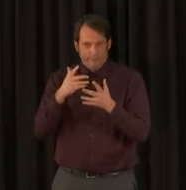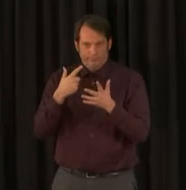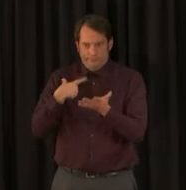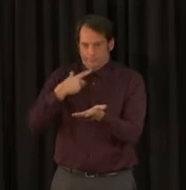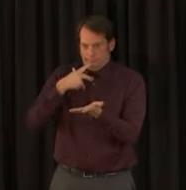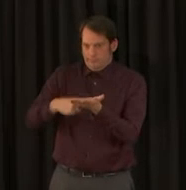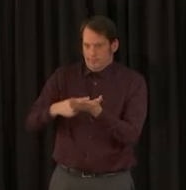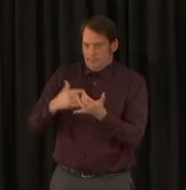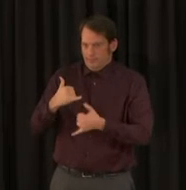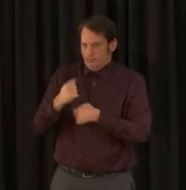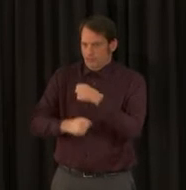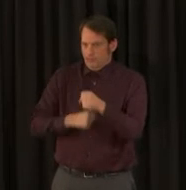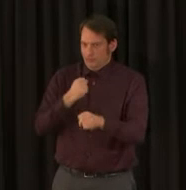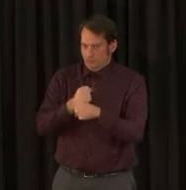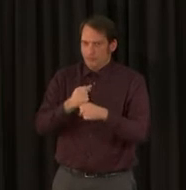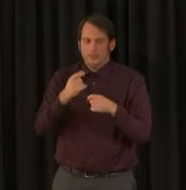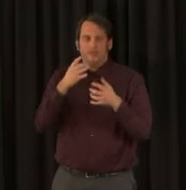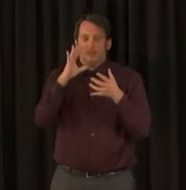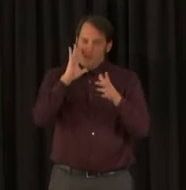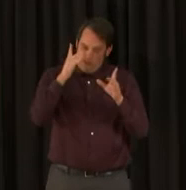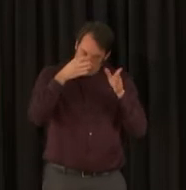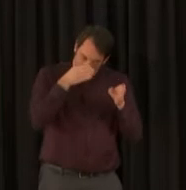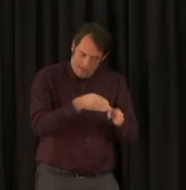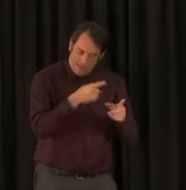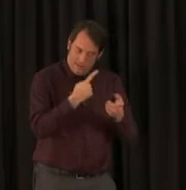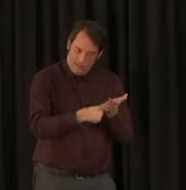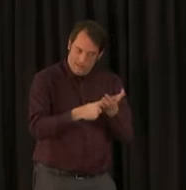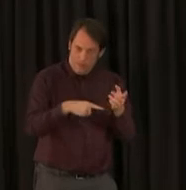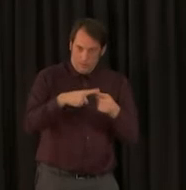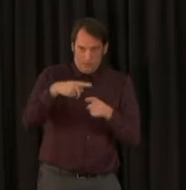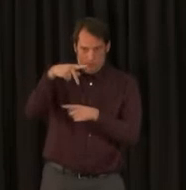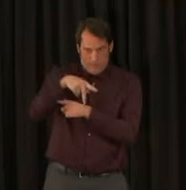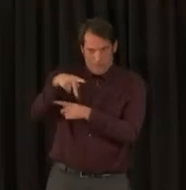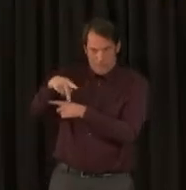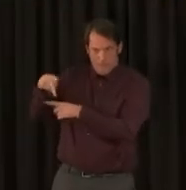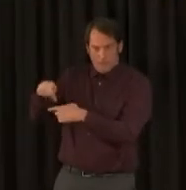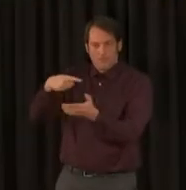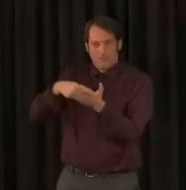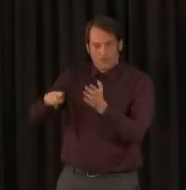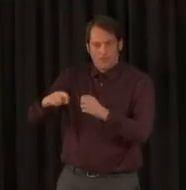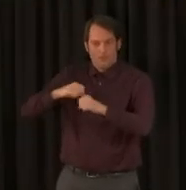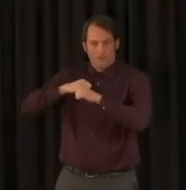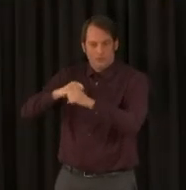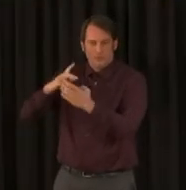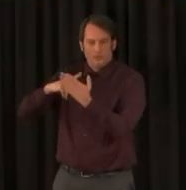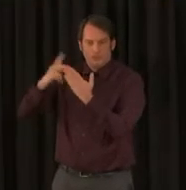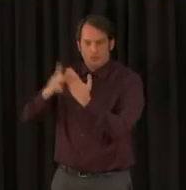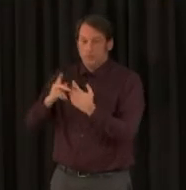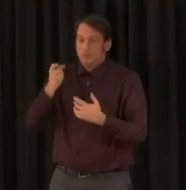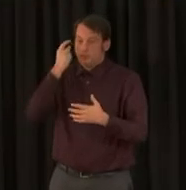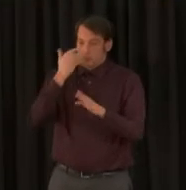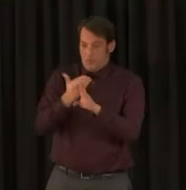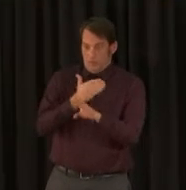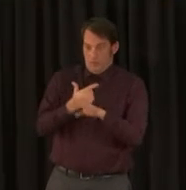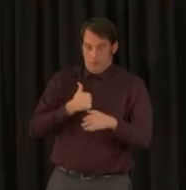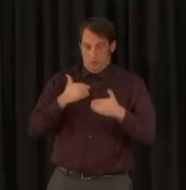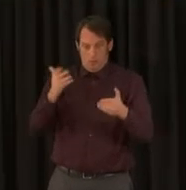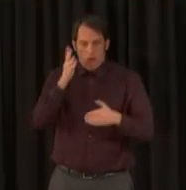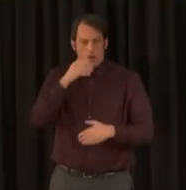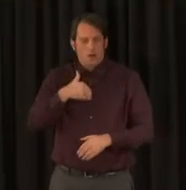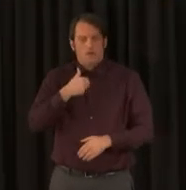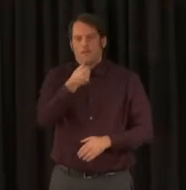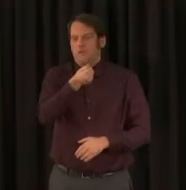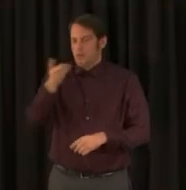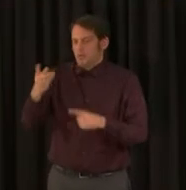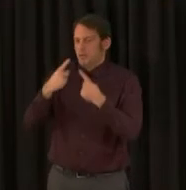the Paycheck Protection Program. But before we get there, we wanted to give you a couple of announcements. One, Mayor Bowser announced